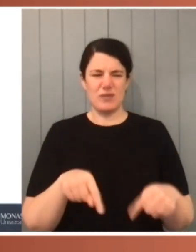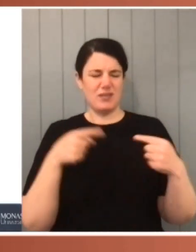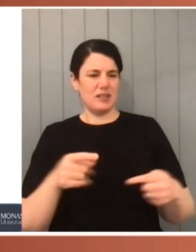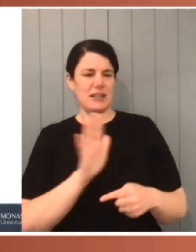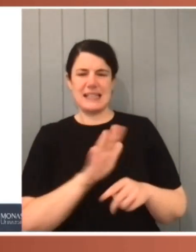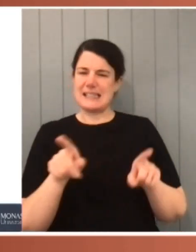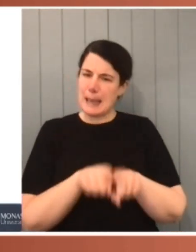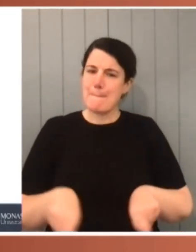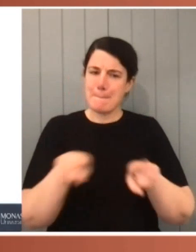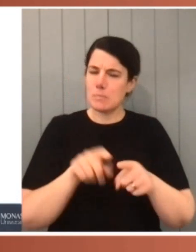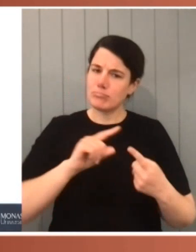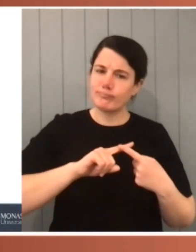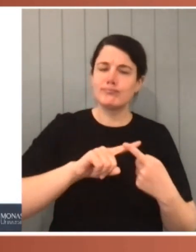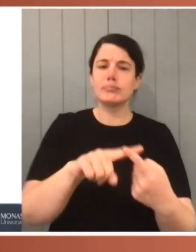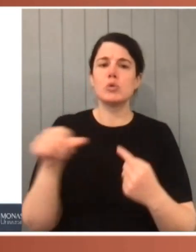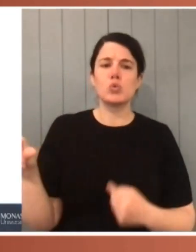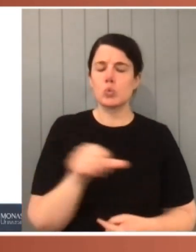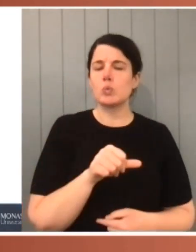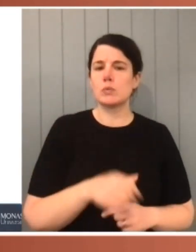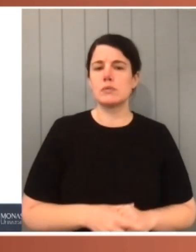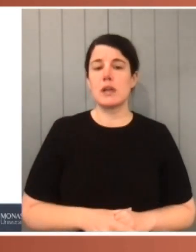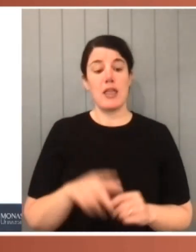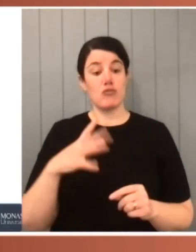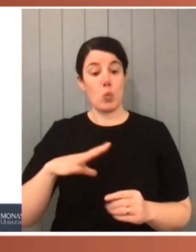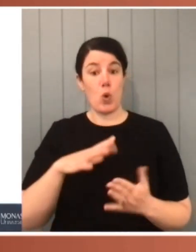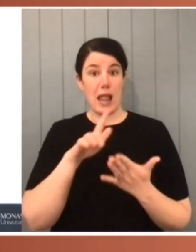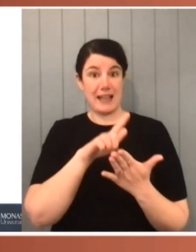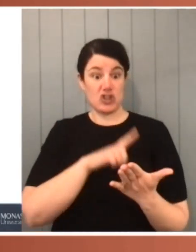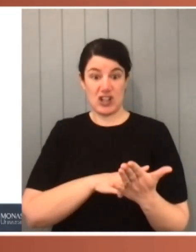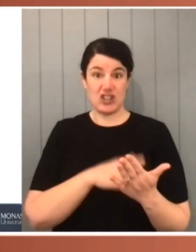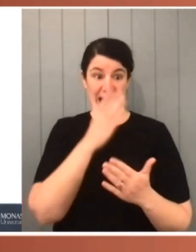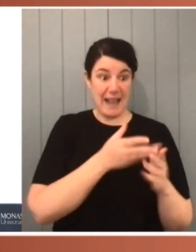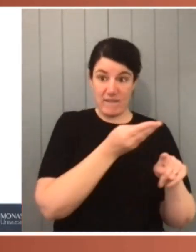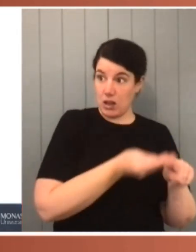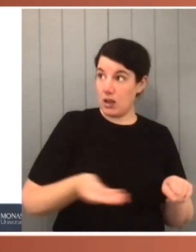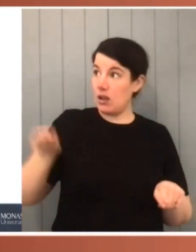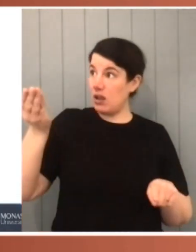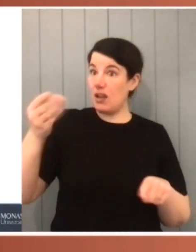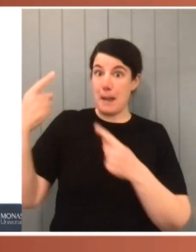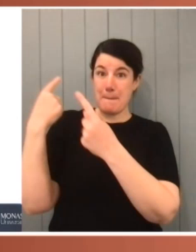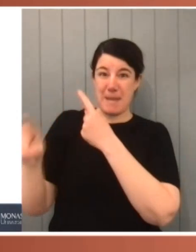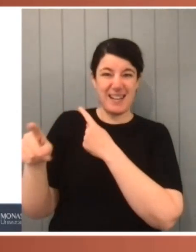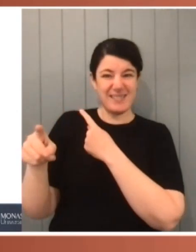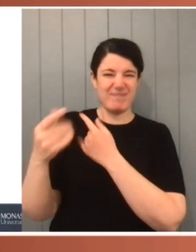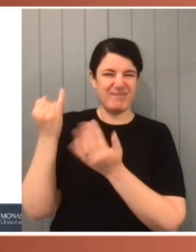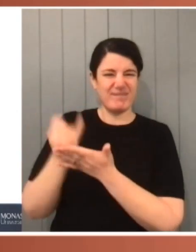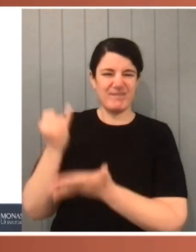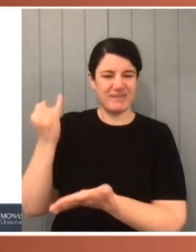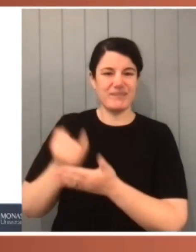no prospect of the required legislation passing through the upper house, the government declined to act